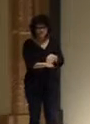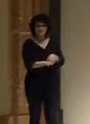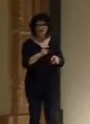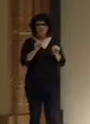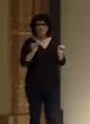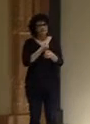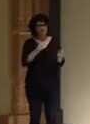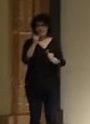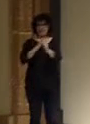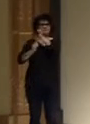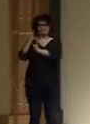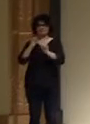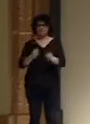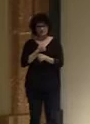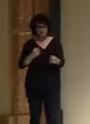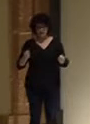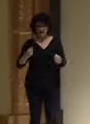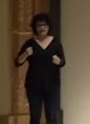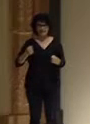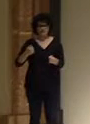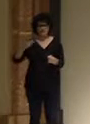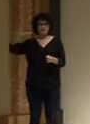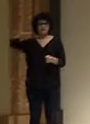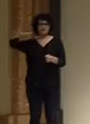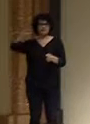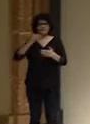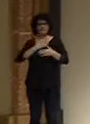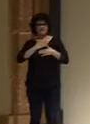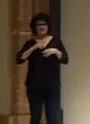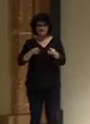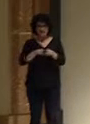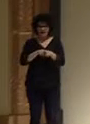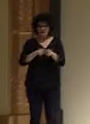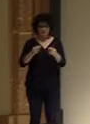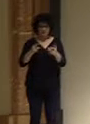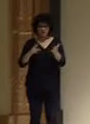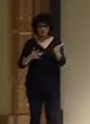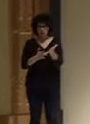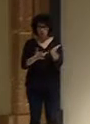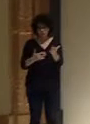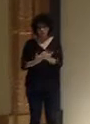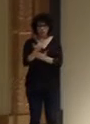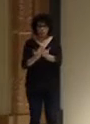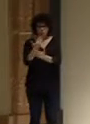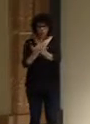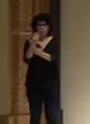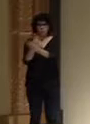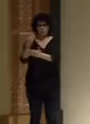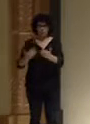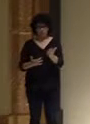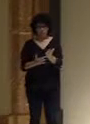While in my environment, new technologies were still scarcely discovered on stage, here